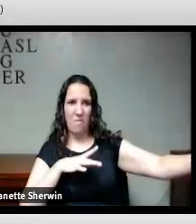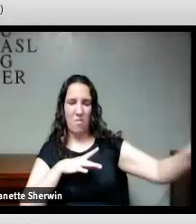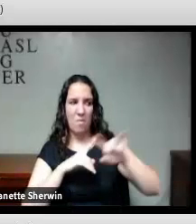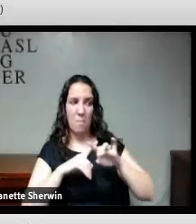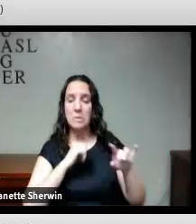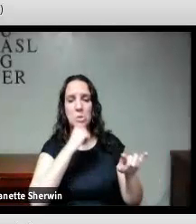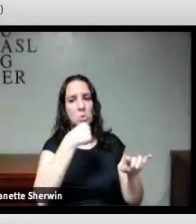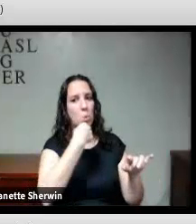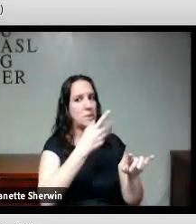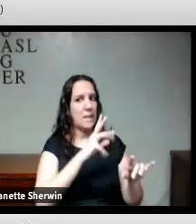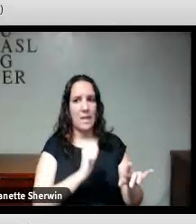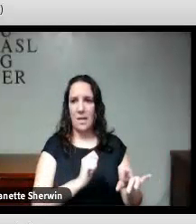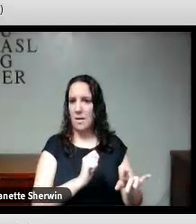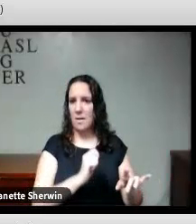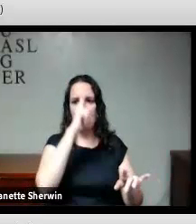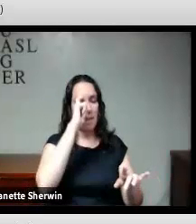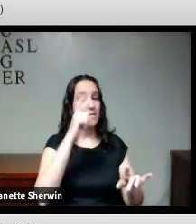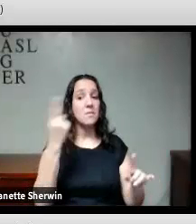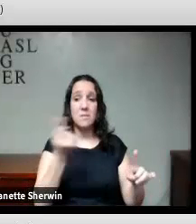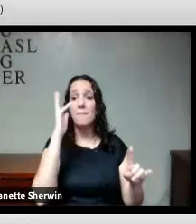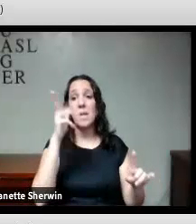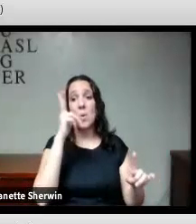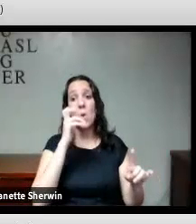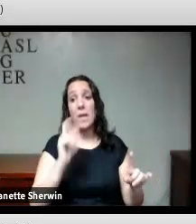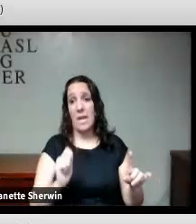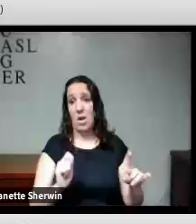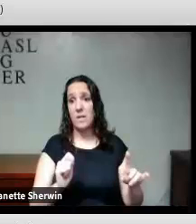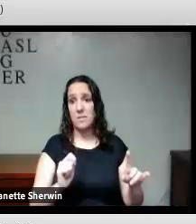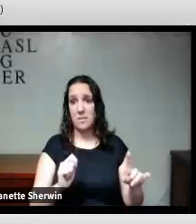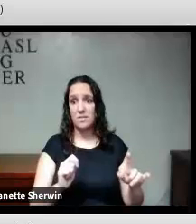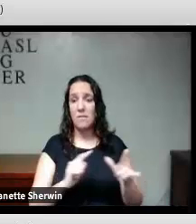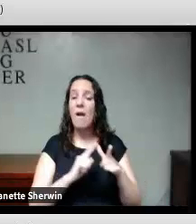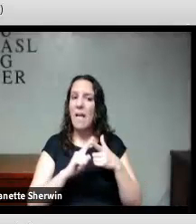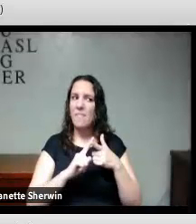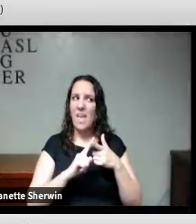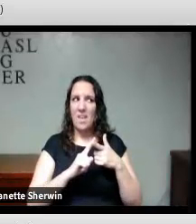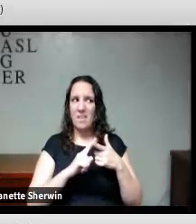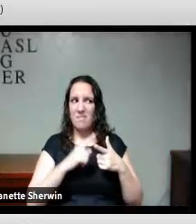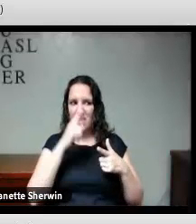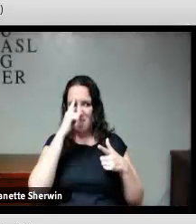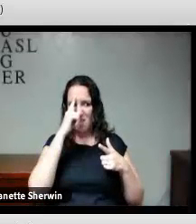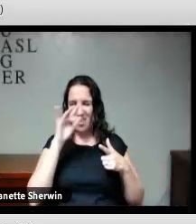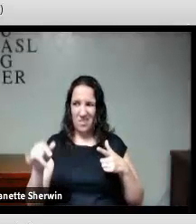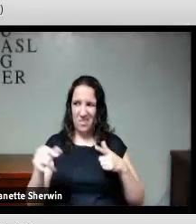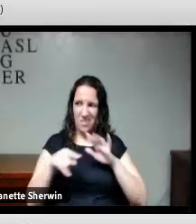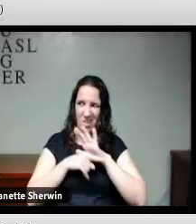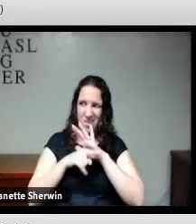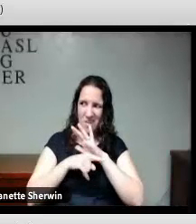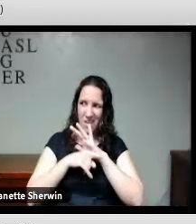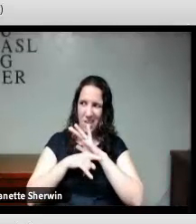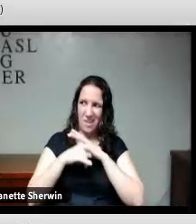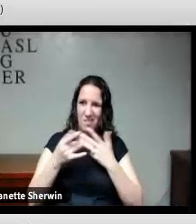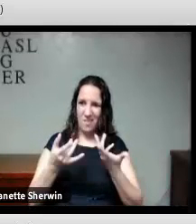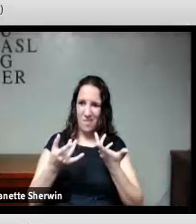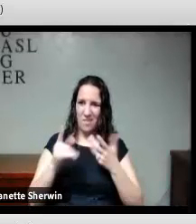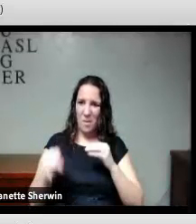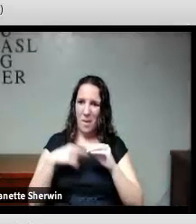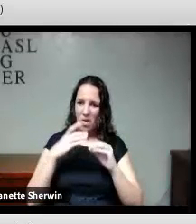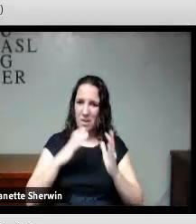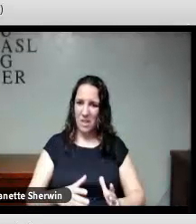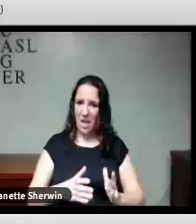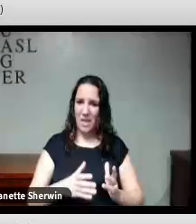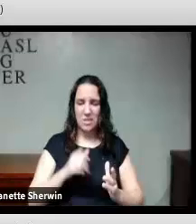day and you don't remember, but one negative one will ruin everyone's day. And Mark agrees with that. That even